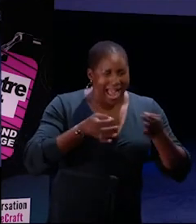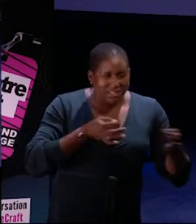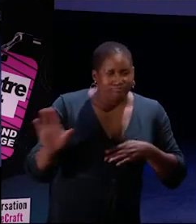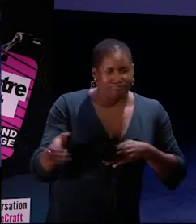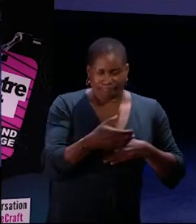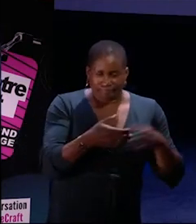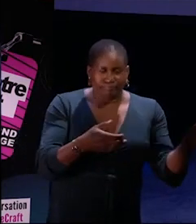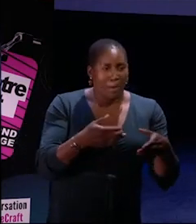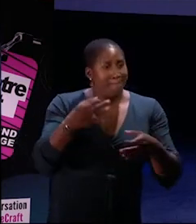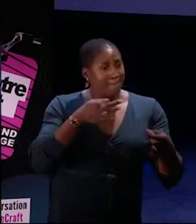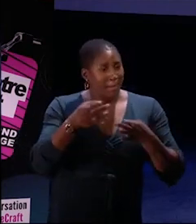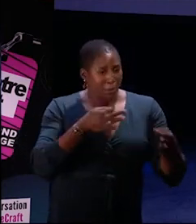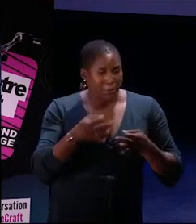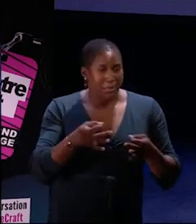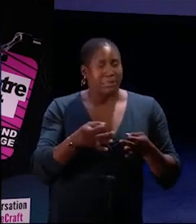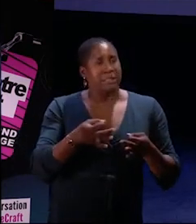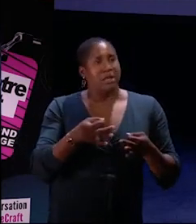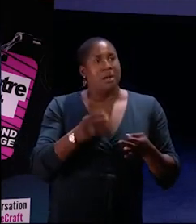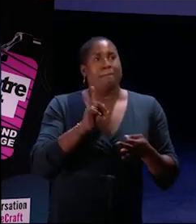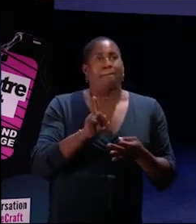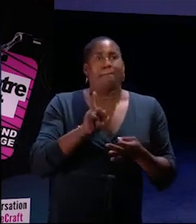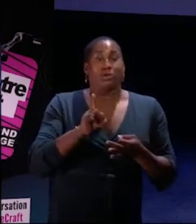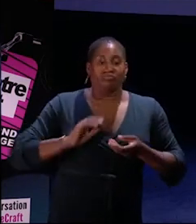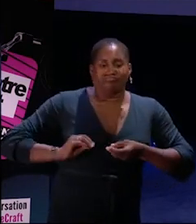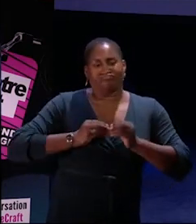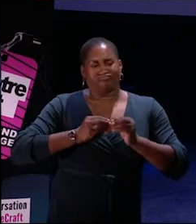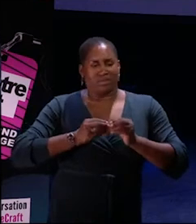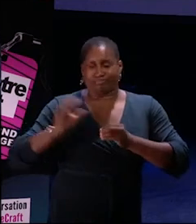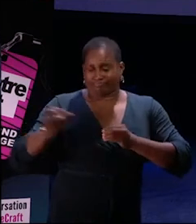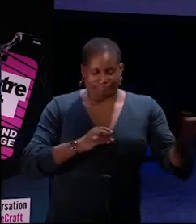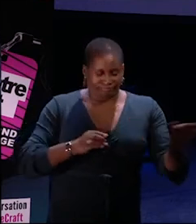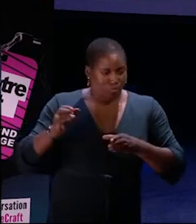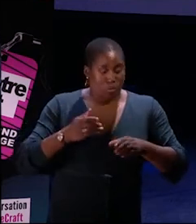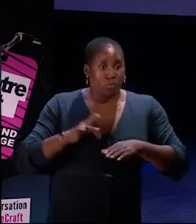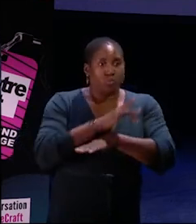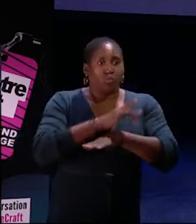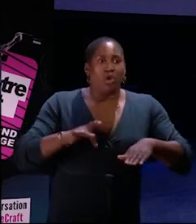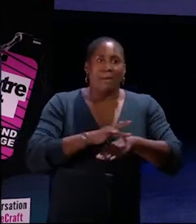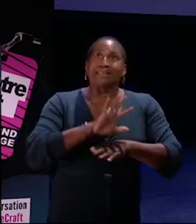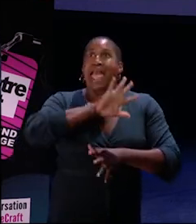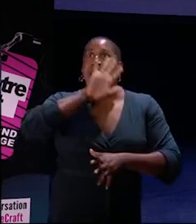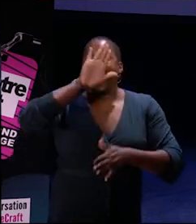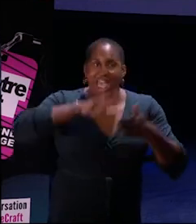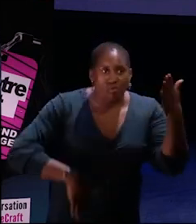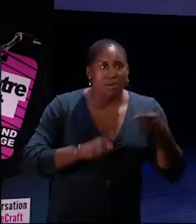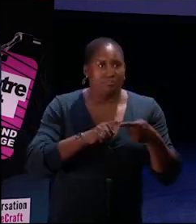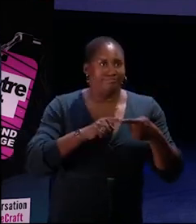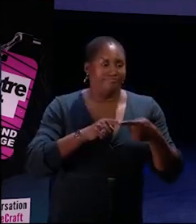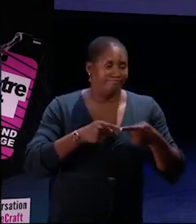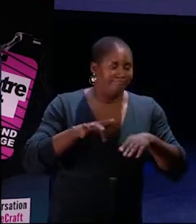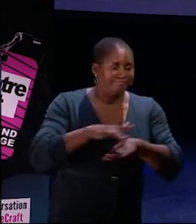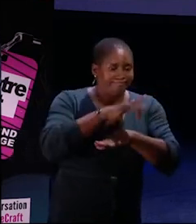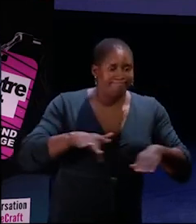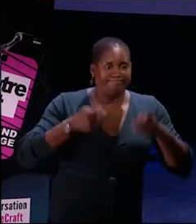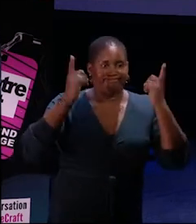and performers. And actually, I think when you're putting together a show, you're casting everybody. You're casting your stage management team, you're